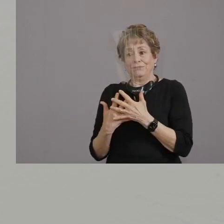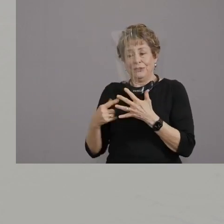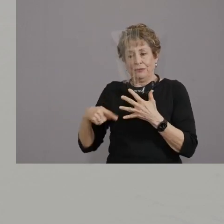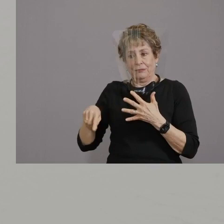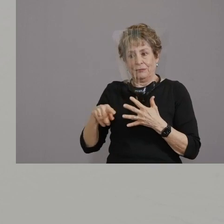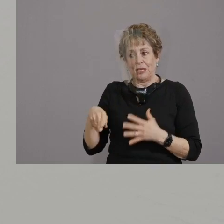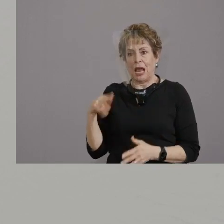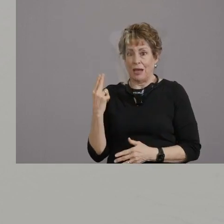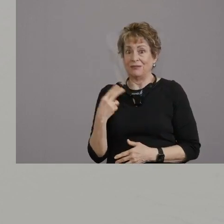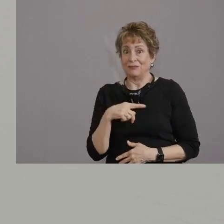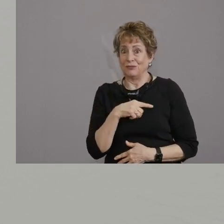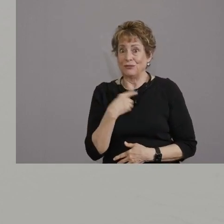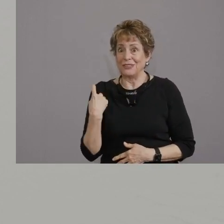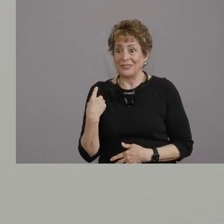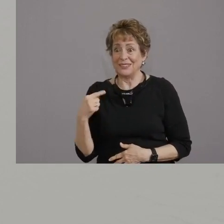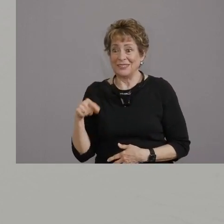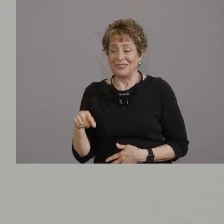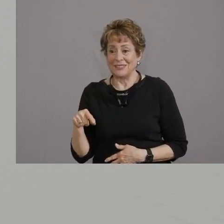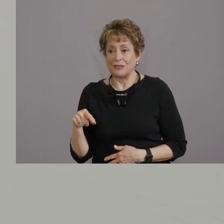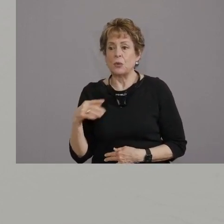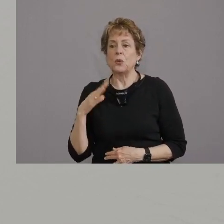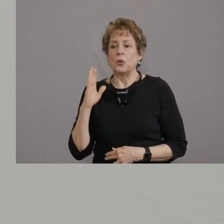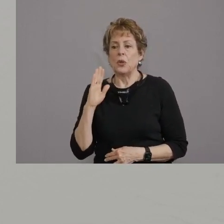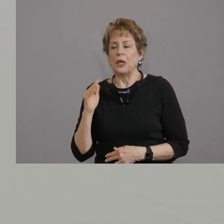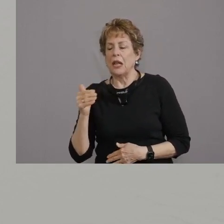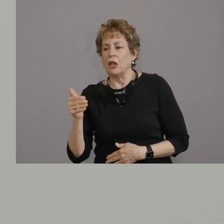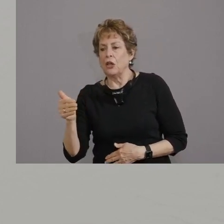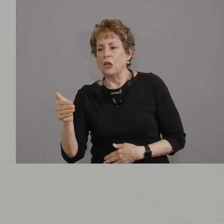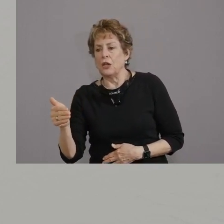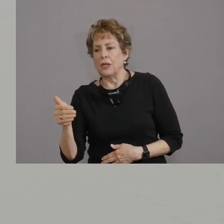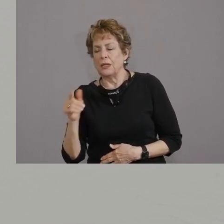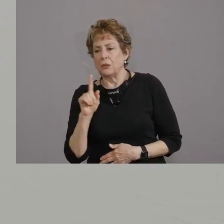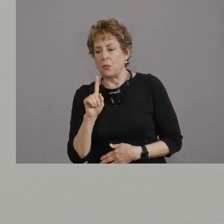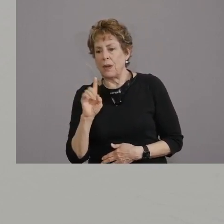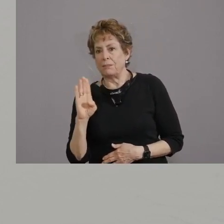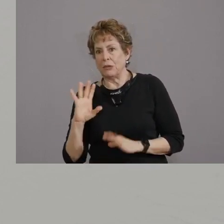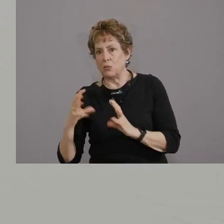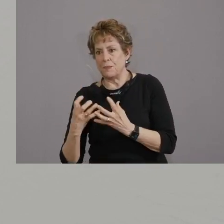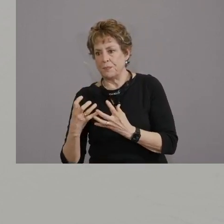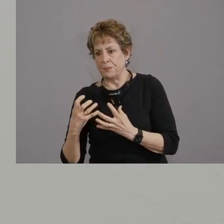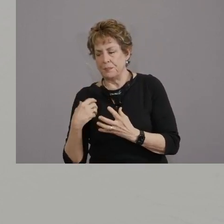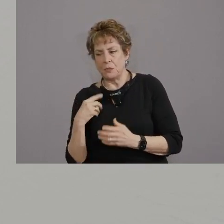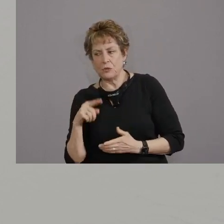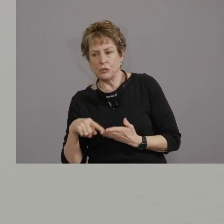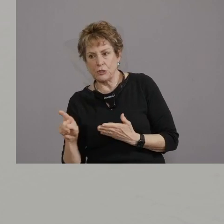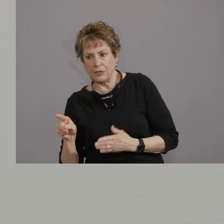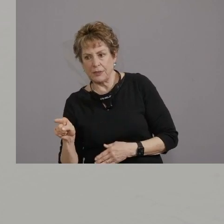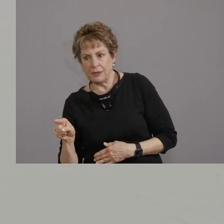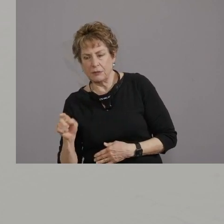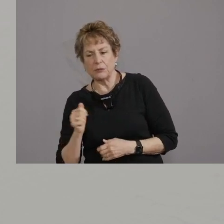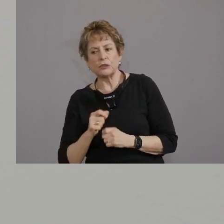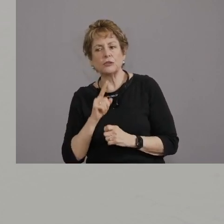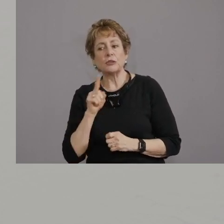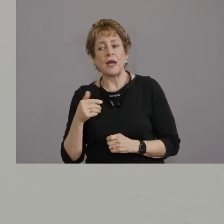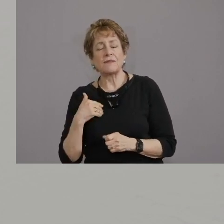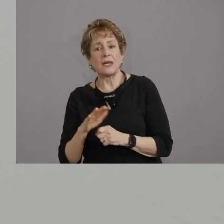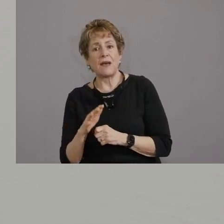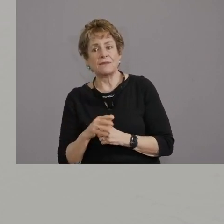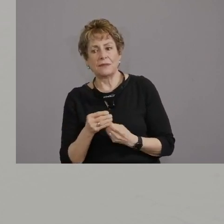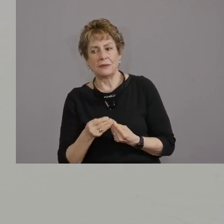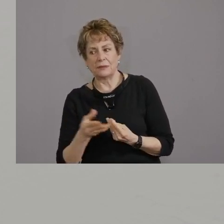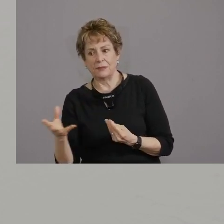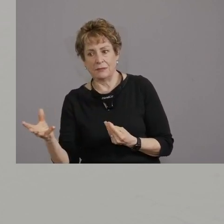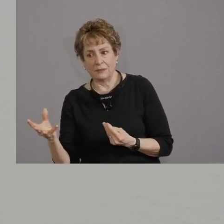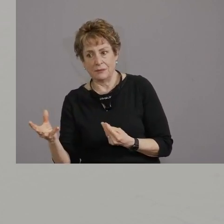later phase 1B. And so we have been working to ensure that they've got the vaccine allocation that they need in order to do